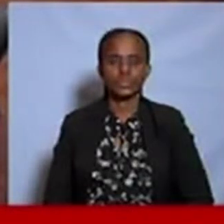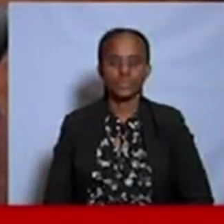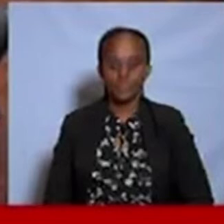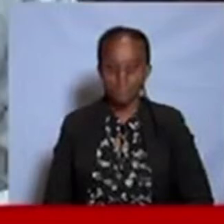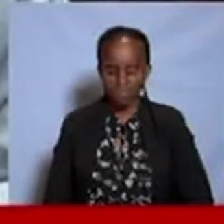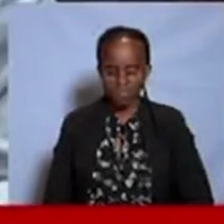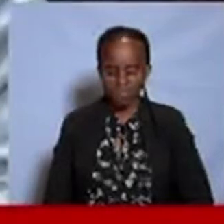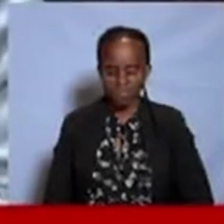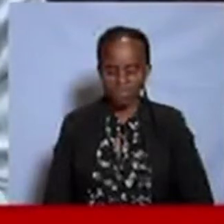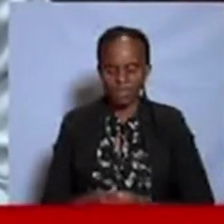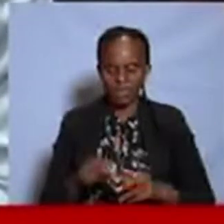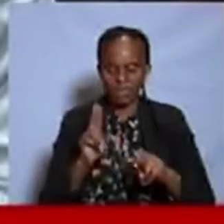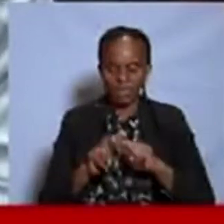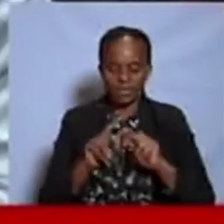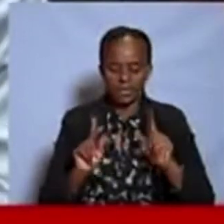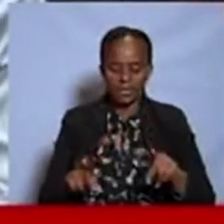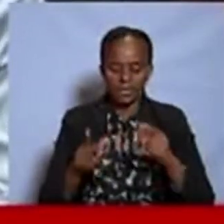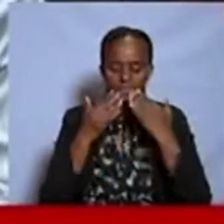Okay, thank you, Chair.